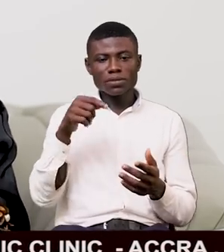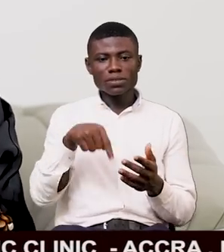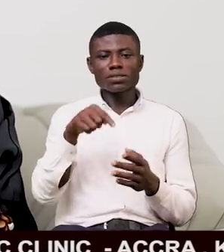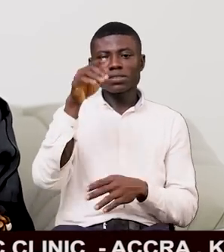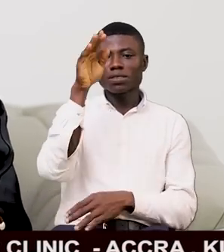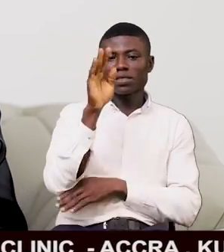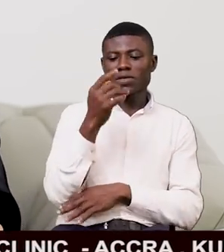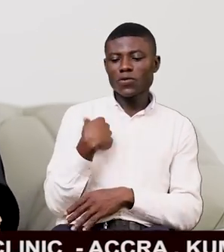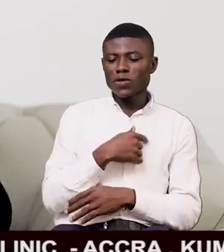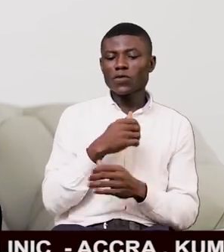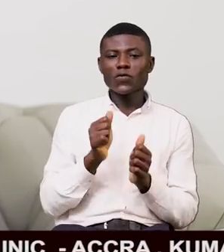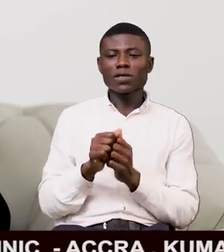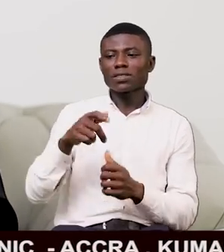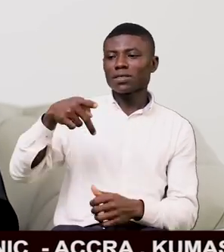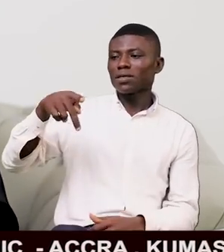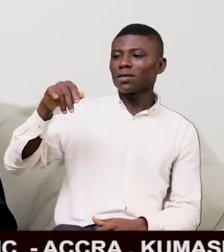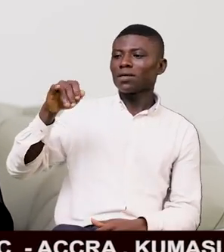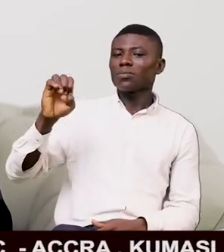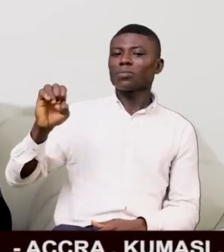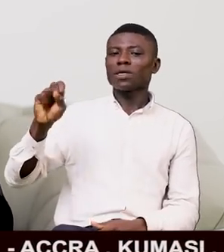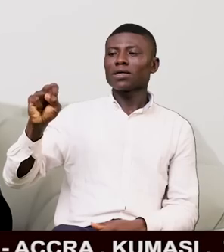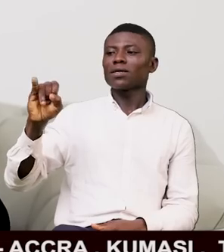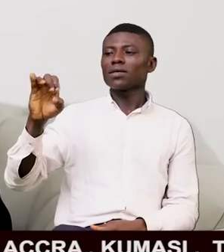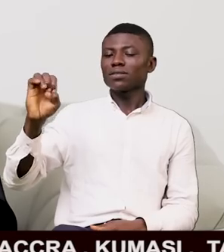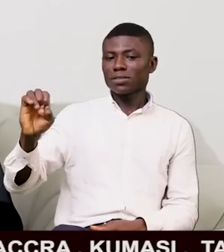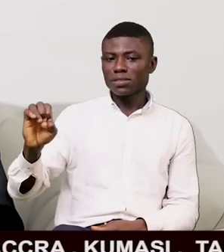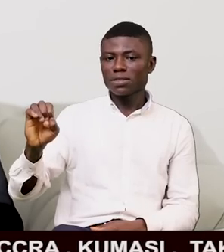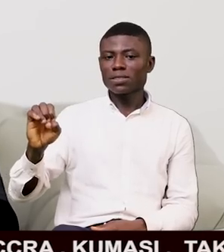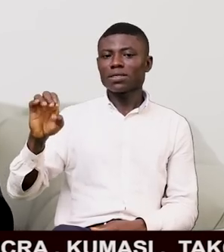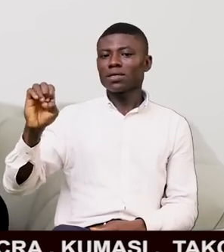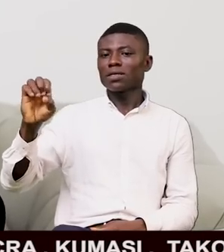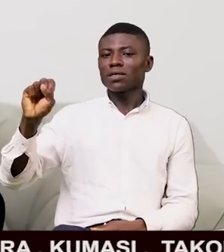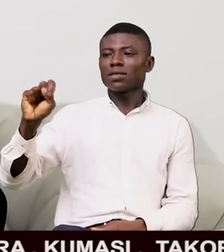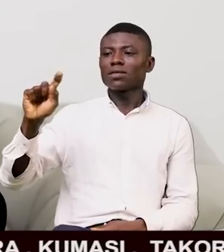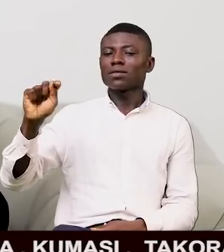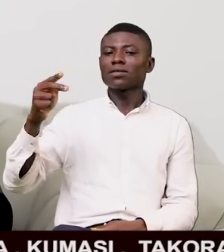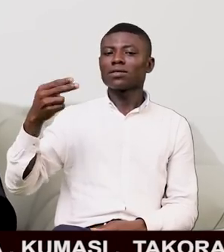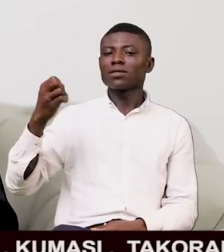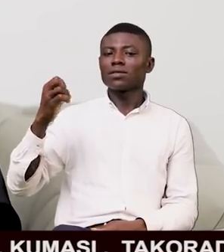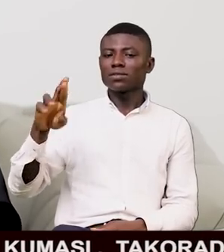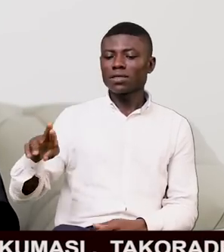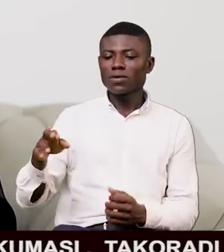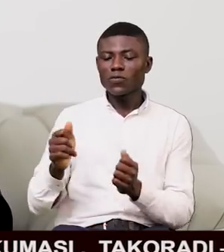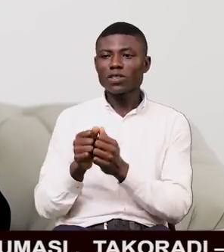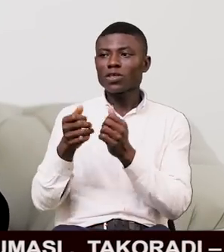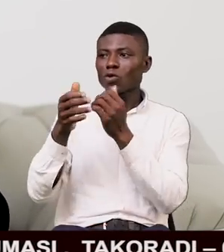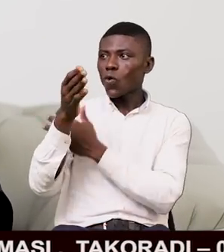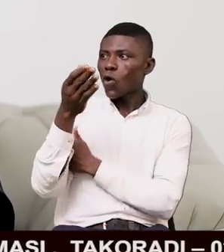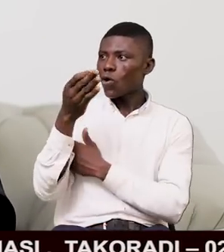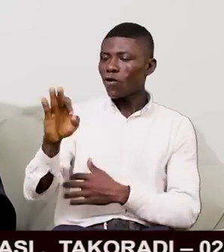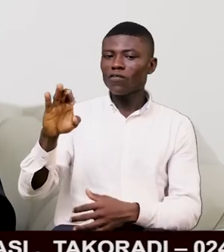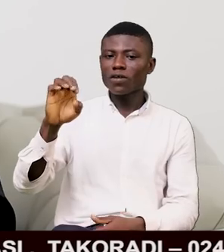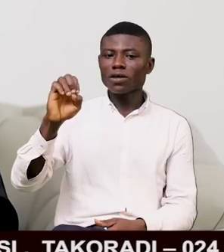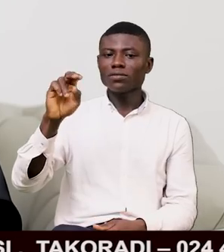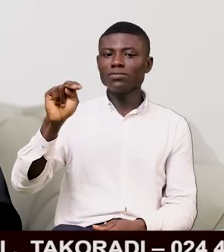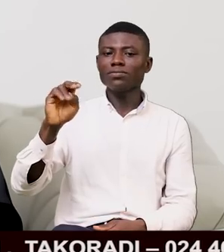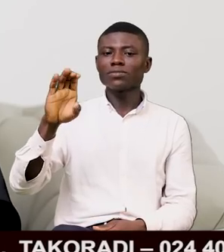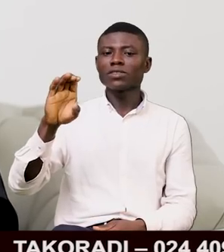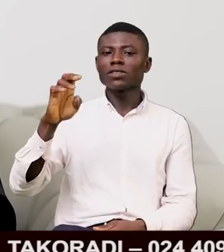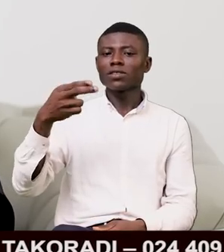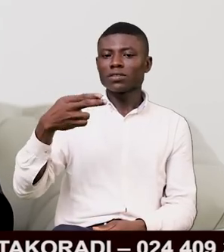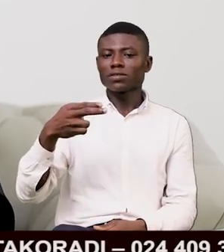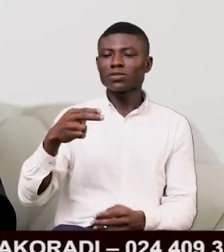ye, any Piesie Esther, any God of Enoch, say, a dear, no, and Abeka. The dean and papa de man in our